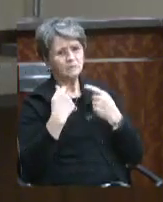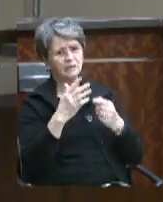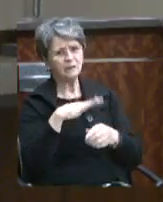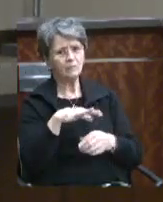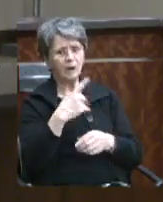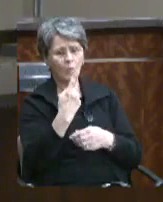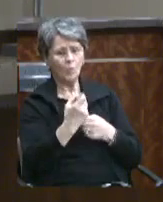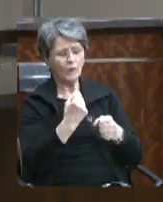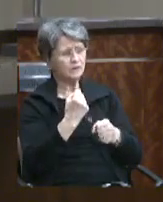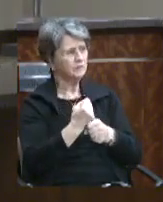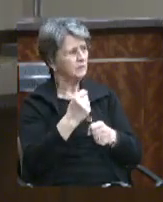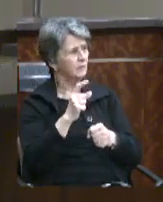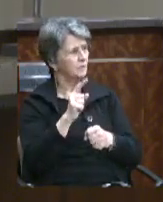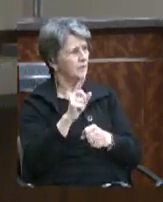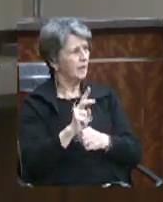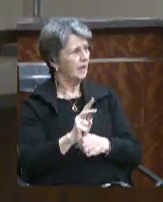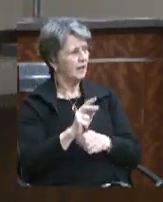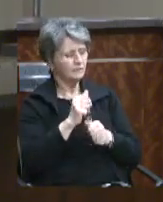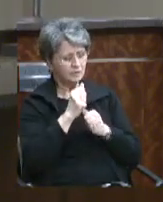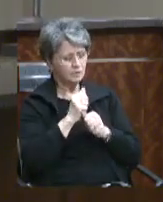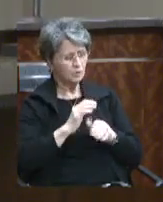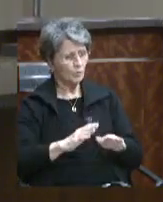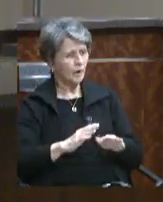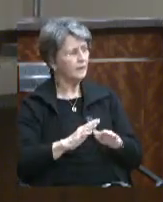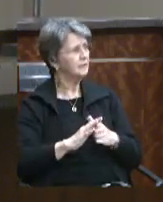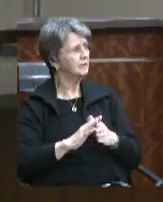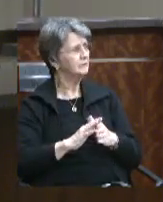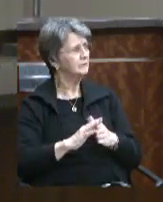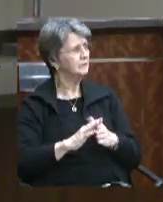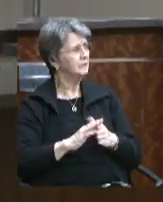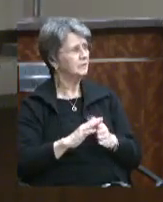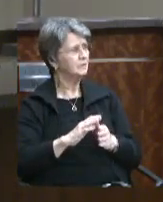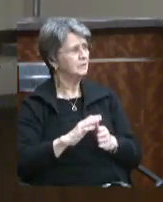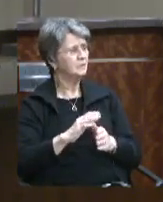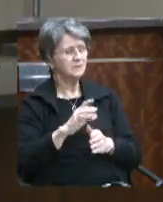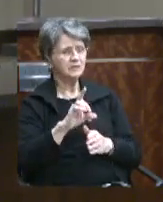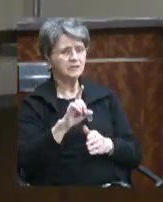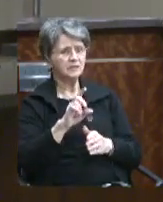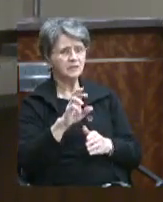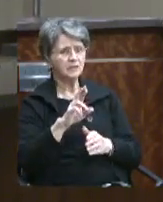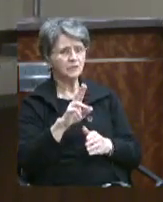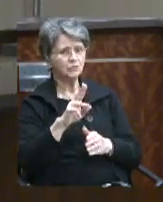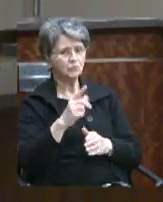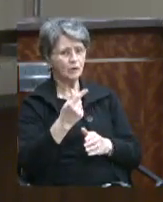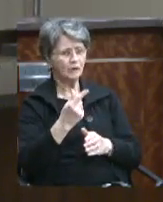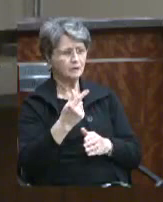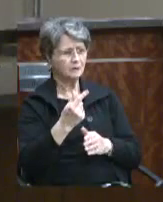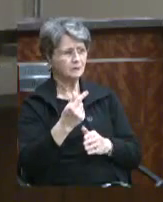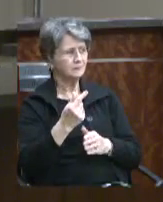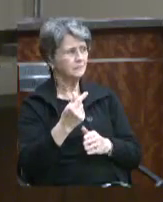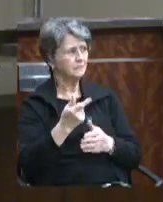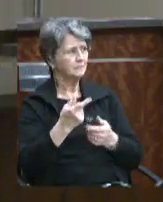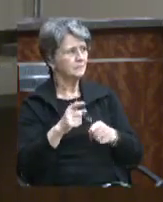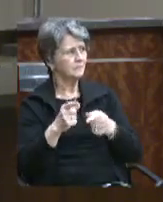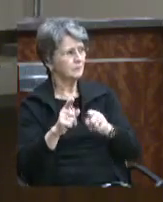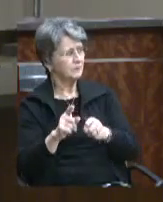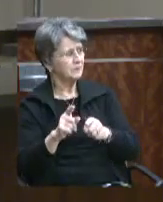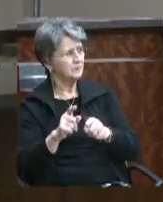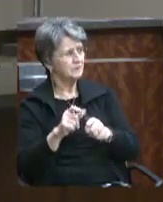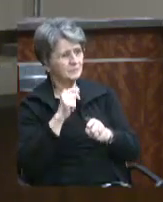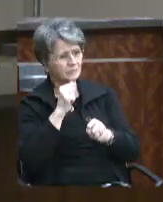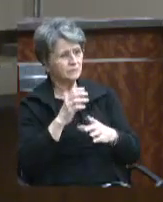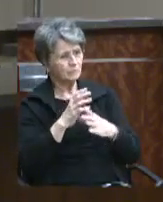It's quiet. The drug trafficking is barely noticeable. It feels